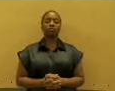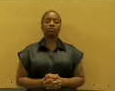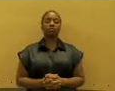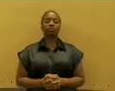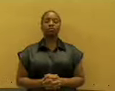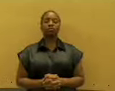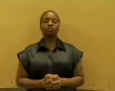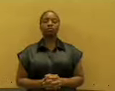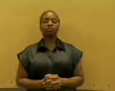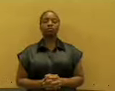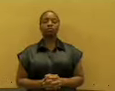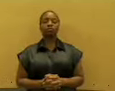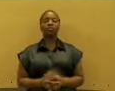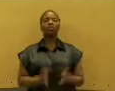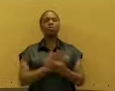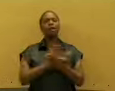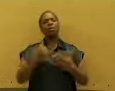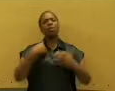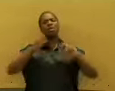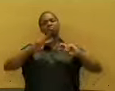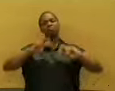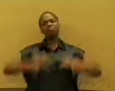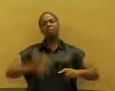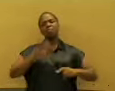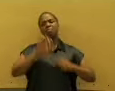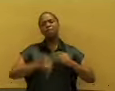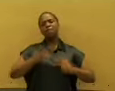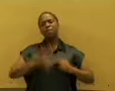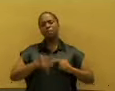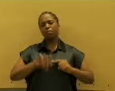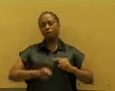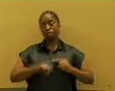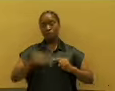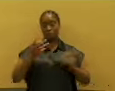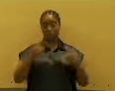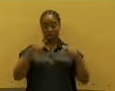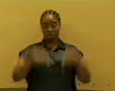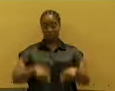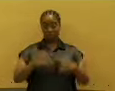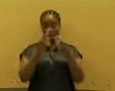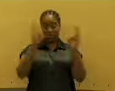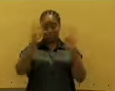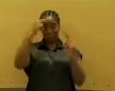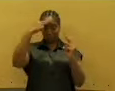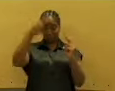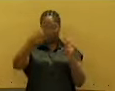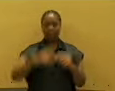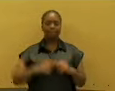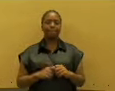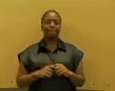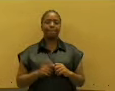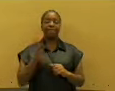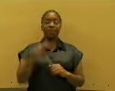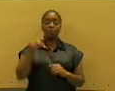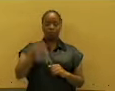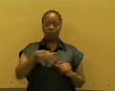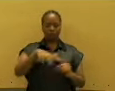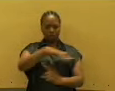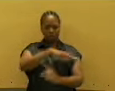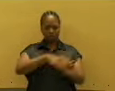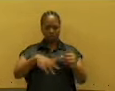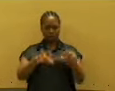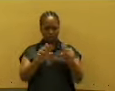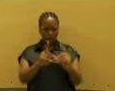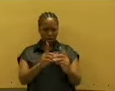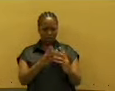So some of the findings on gender justice at the University of Pretoria and the Social Justice Barometer were that the